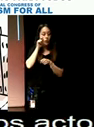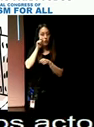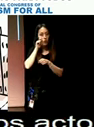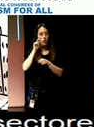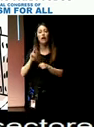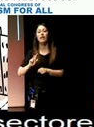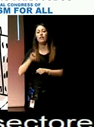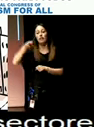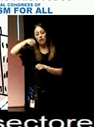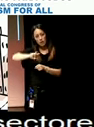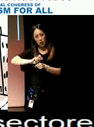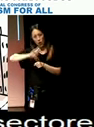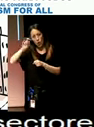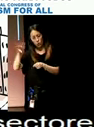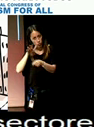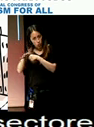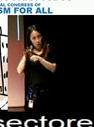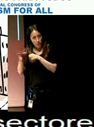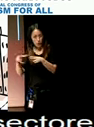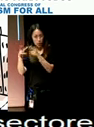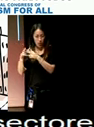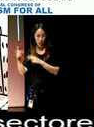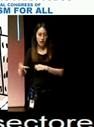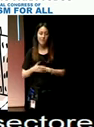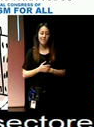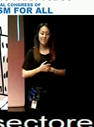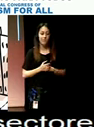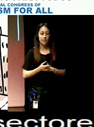So we think we can gradually